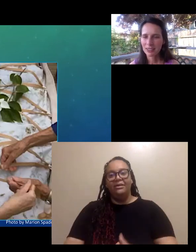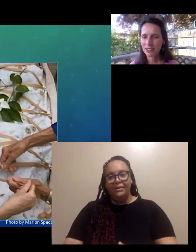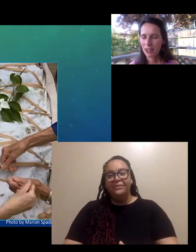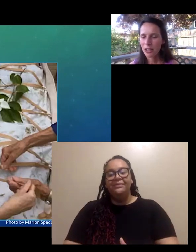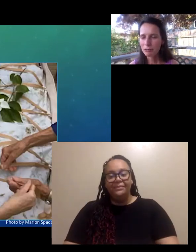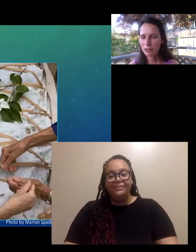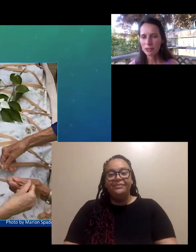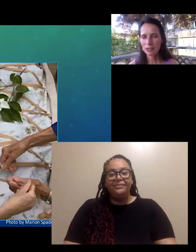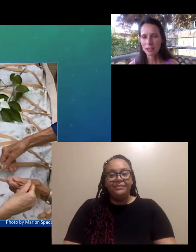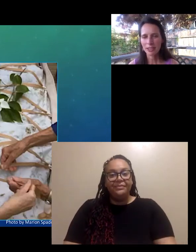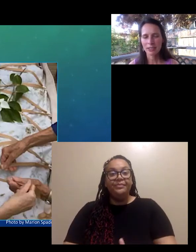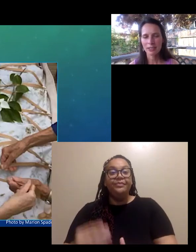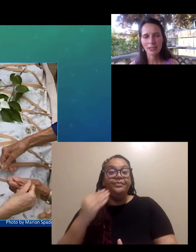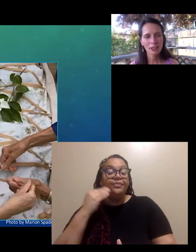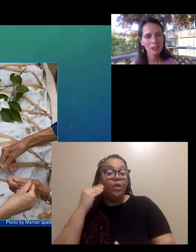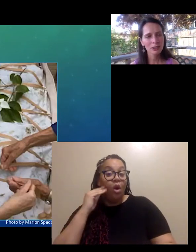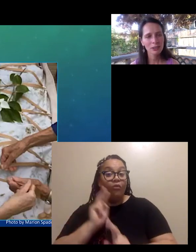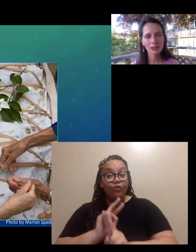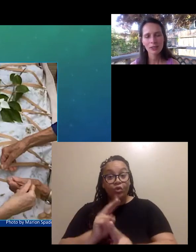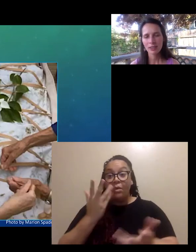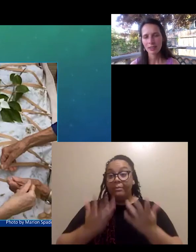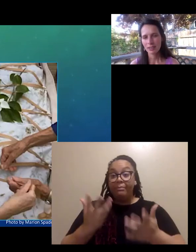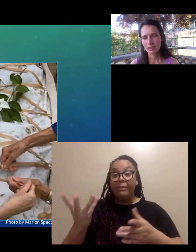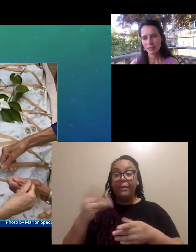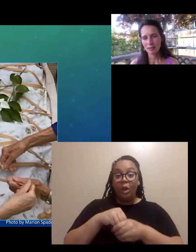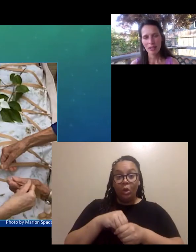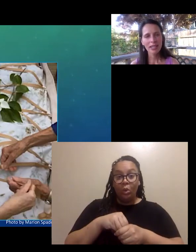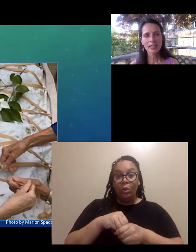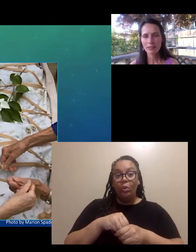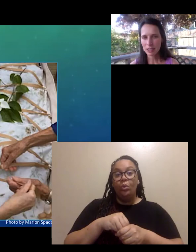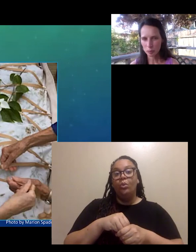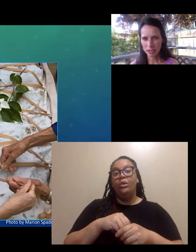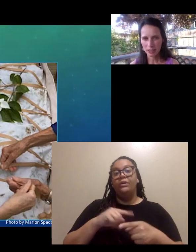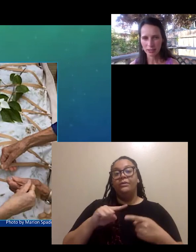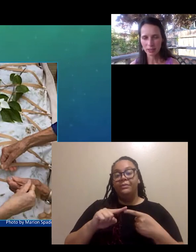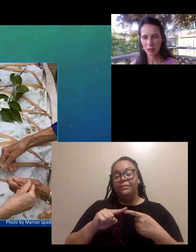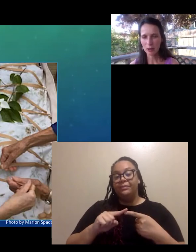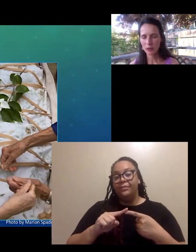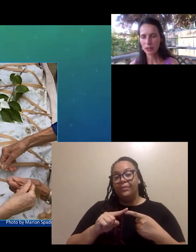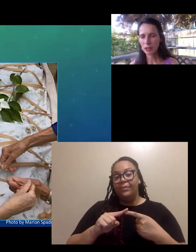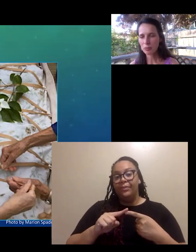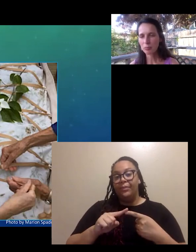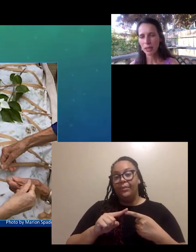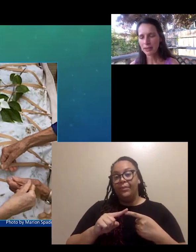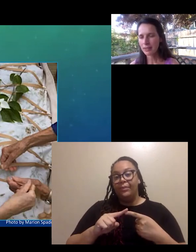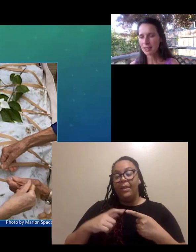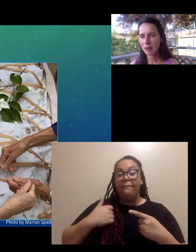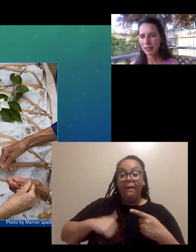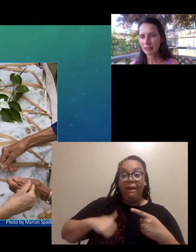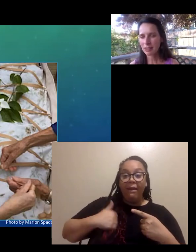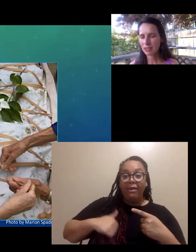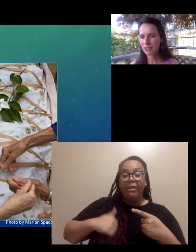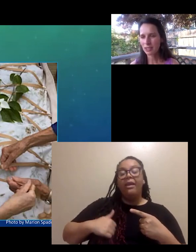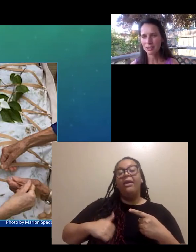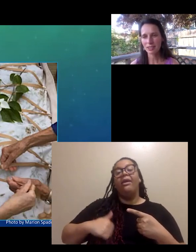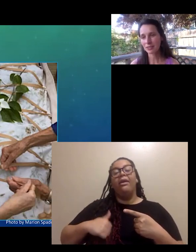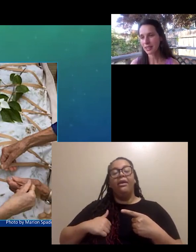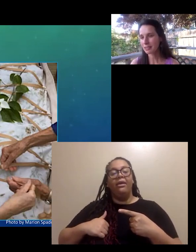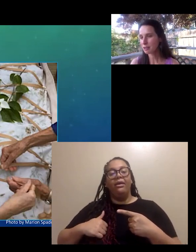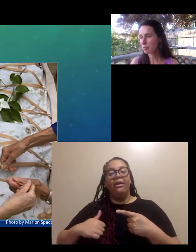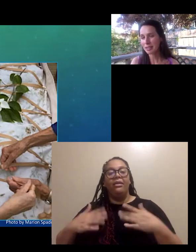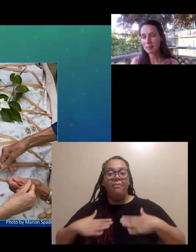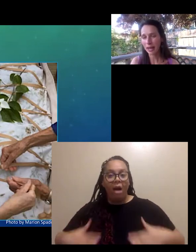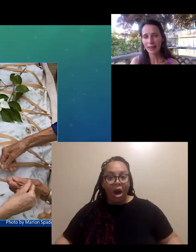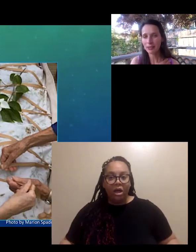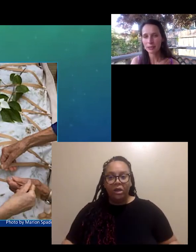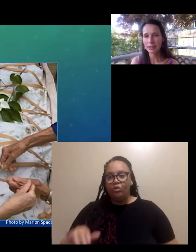And a home funeral can include, um, any of these pieces. So, you know, bathing the body, which is just, you know,